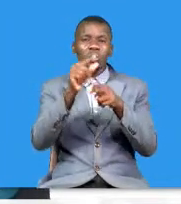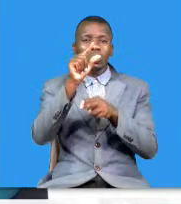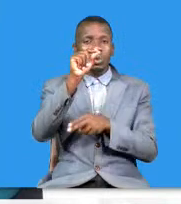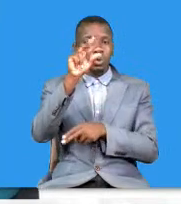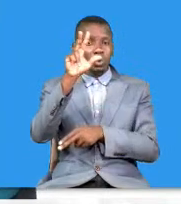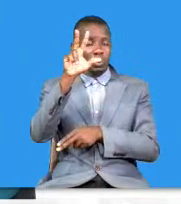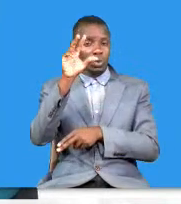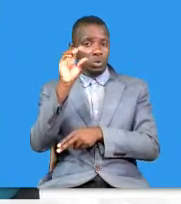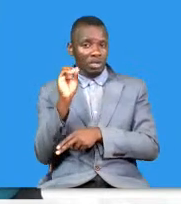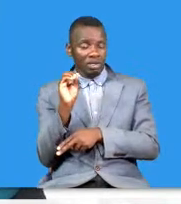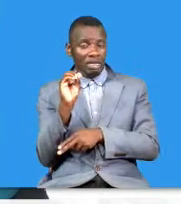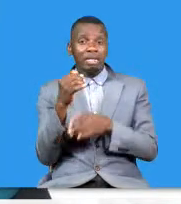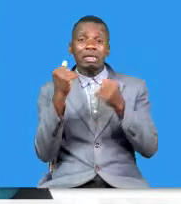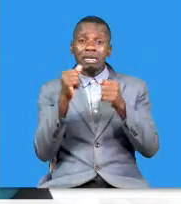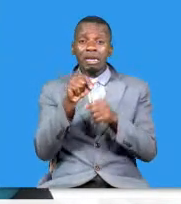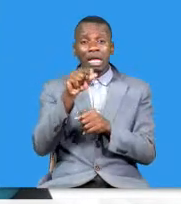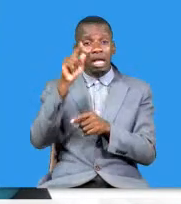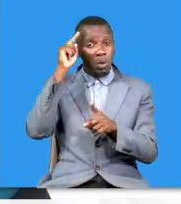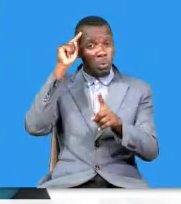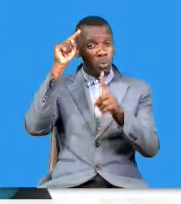target is to increase